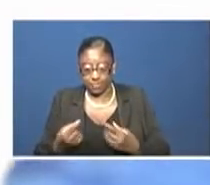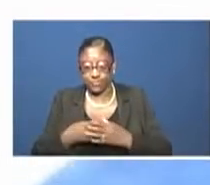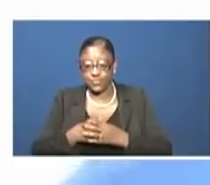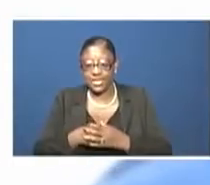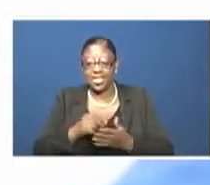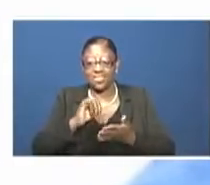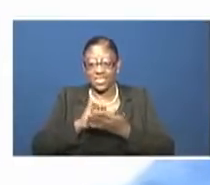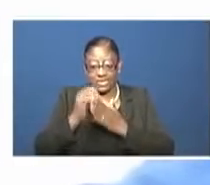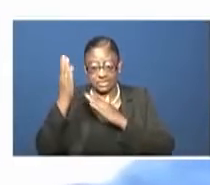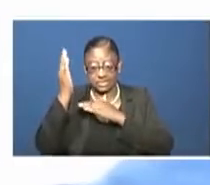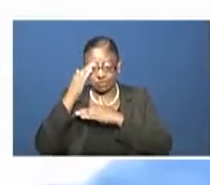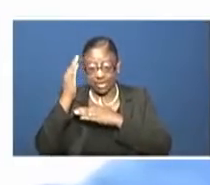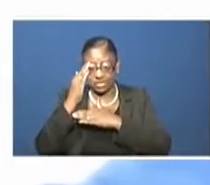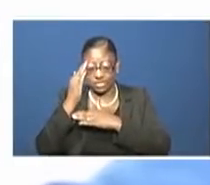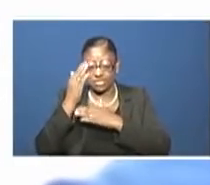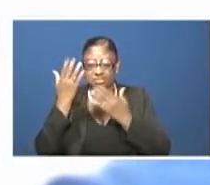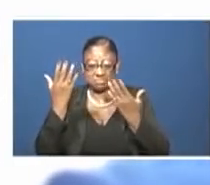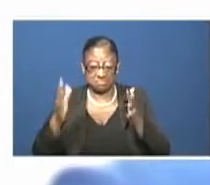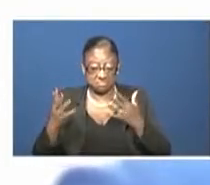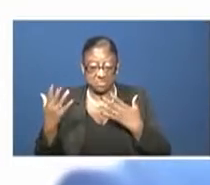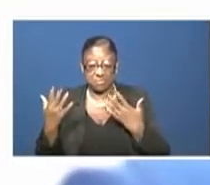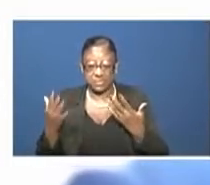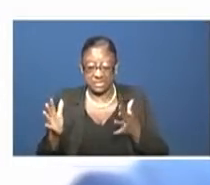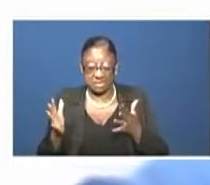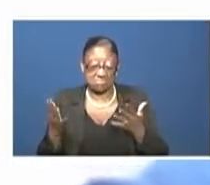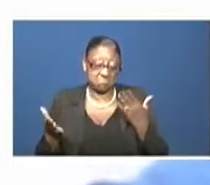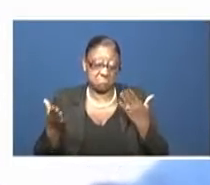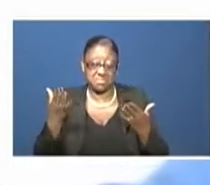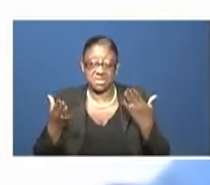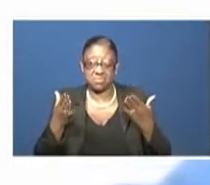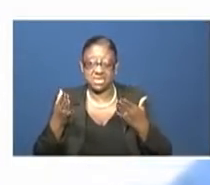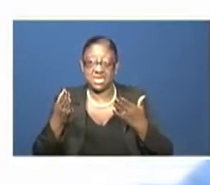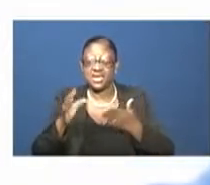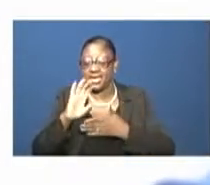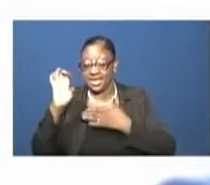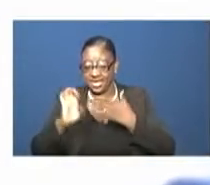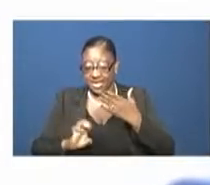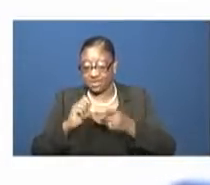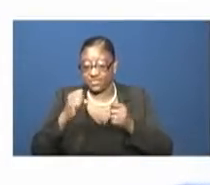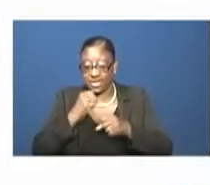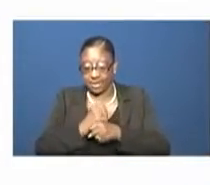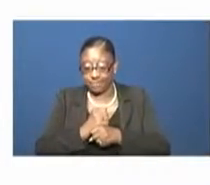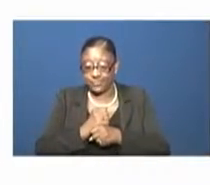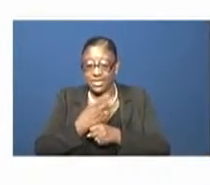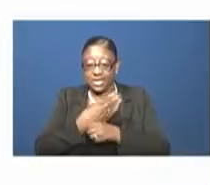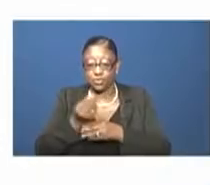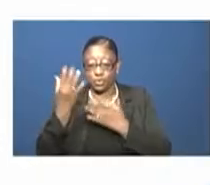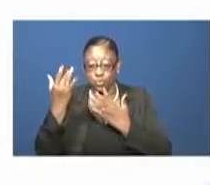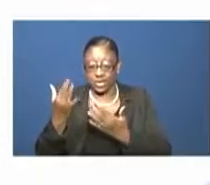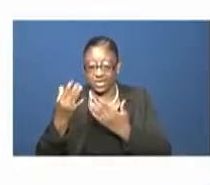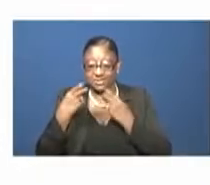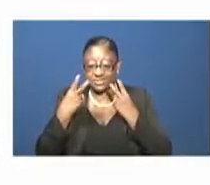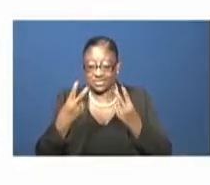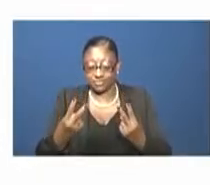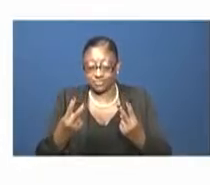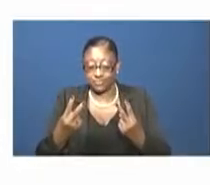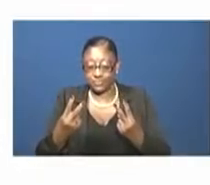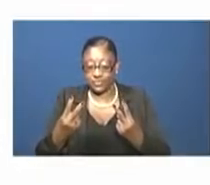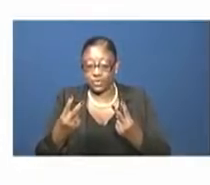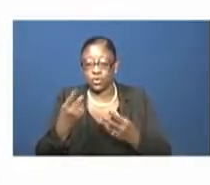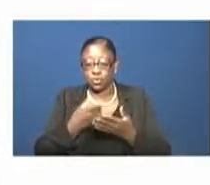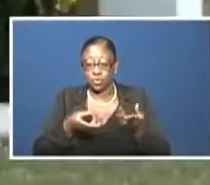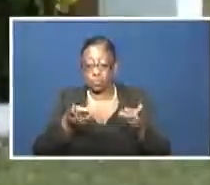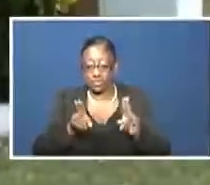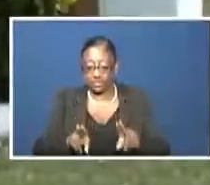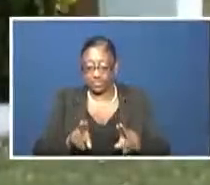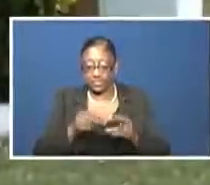That is expected to be completed, I think, at the end of the year, but we're waiting to see exactly what the outcome